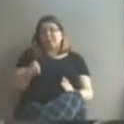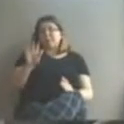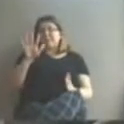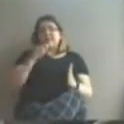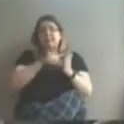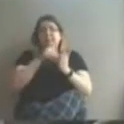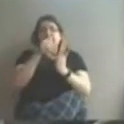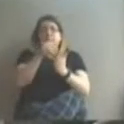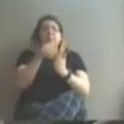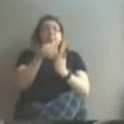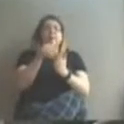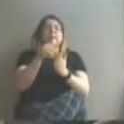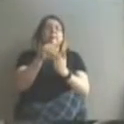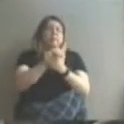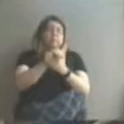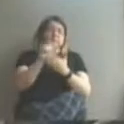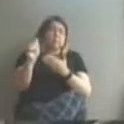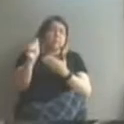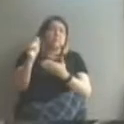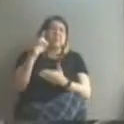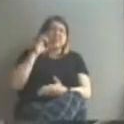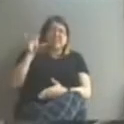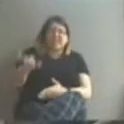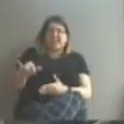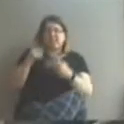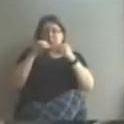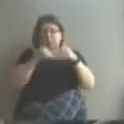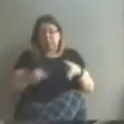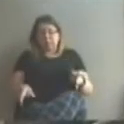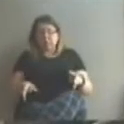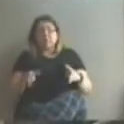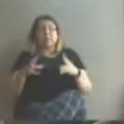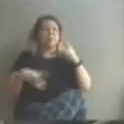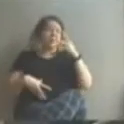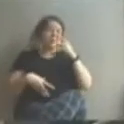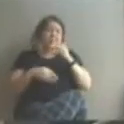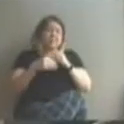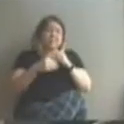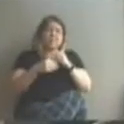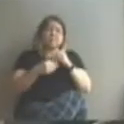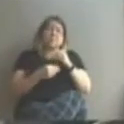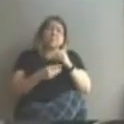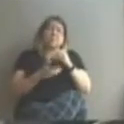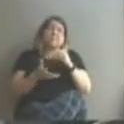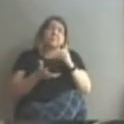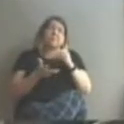million going toward that, this org chart that we're getting and these additional